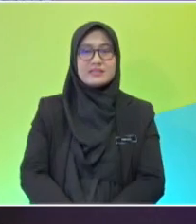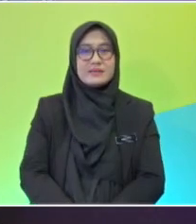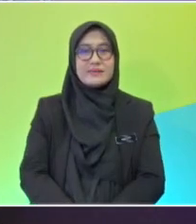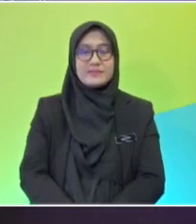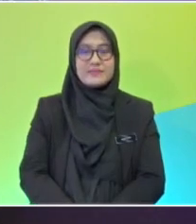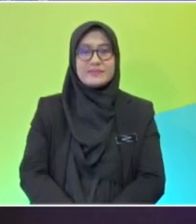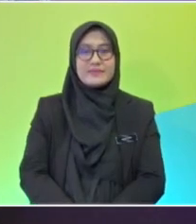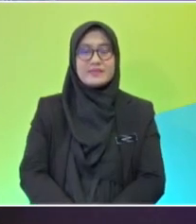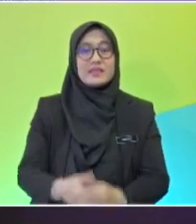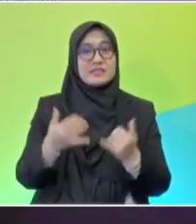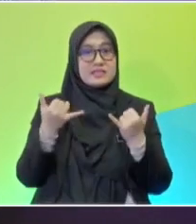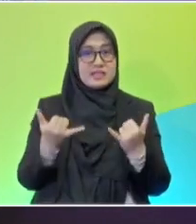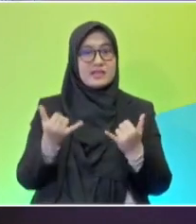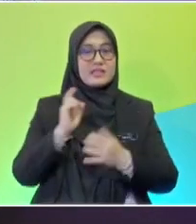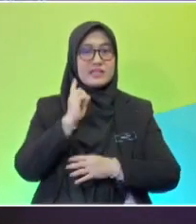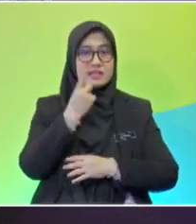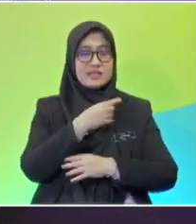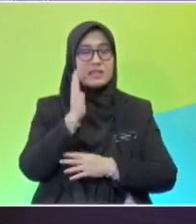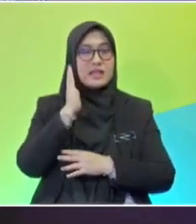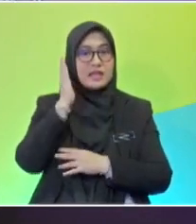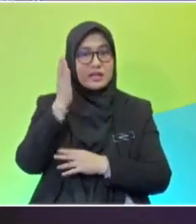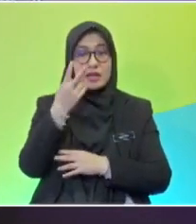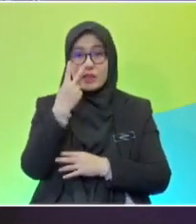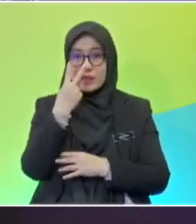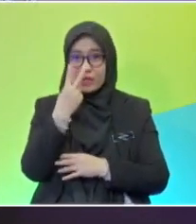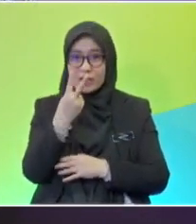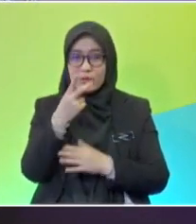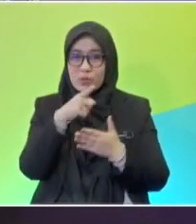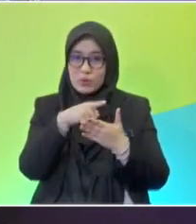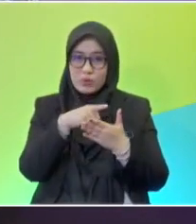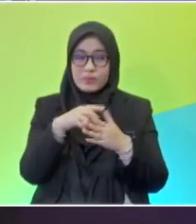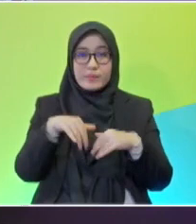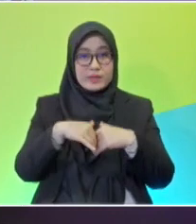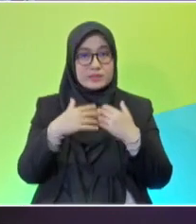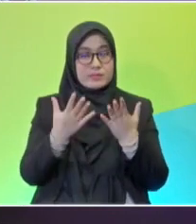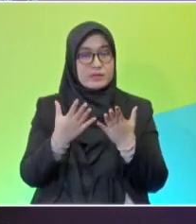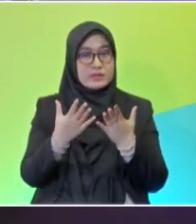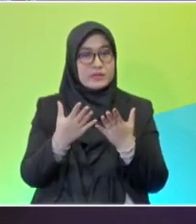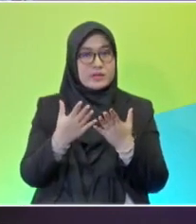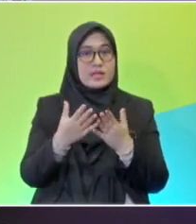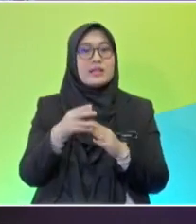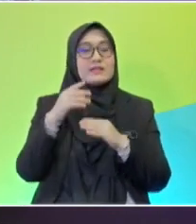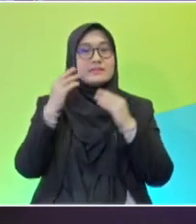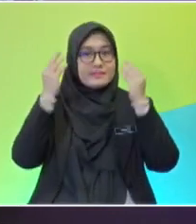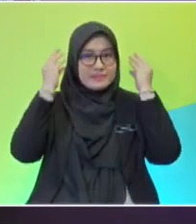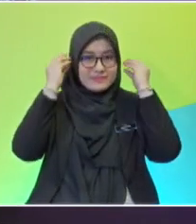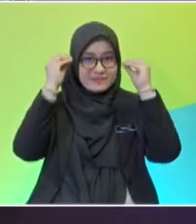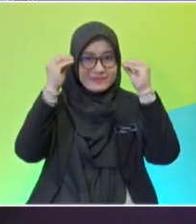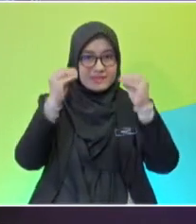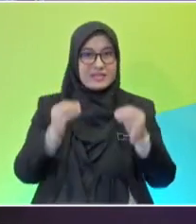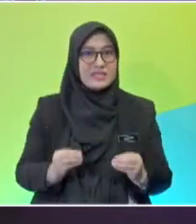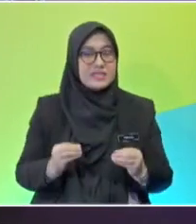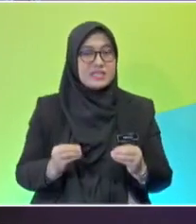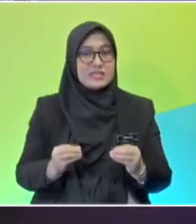particular segment, we are going to look in detail at how teachers should award the PBD